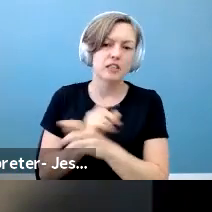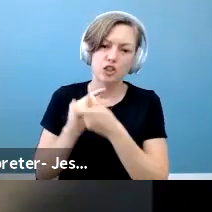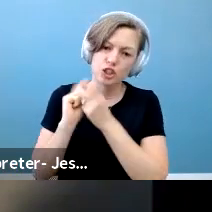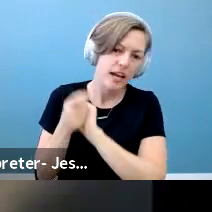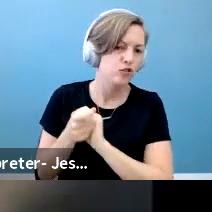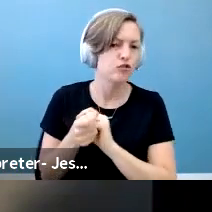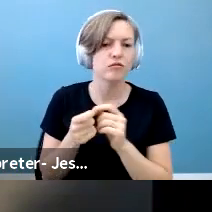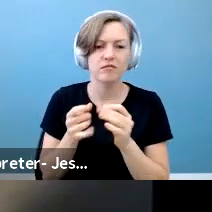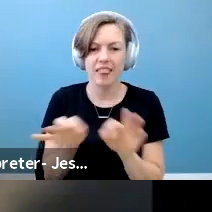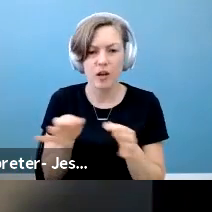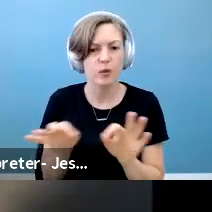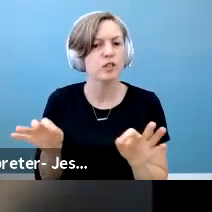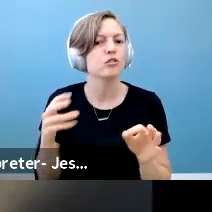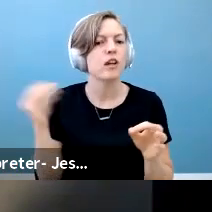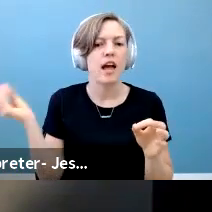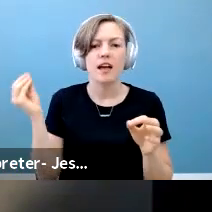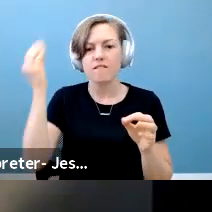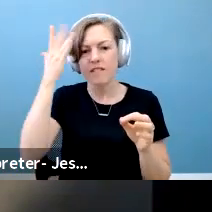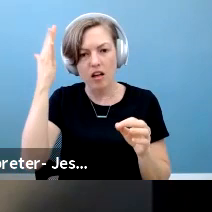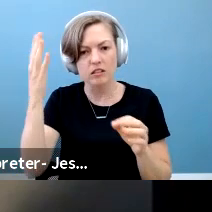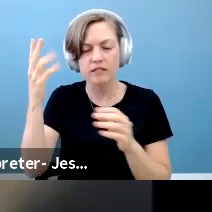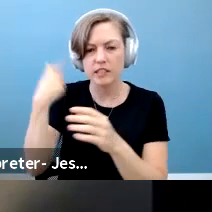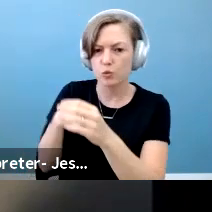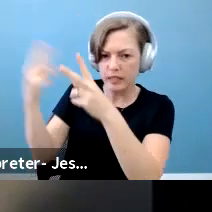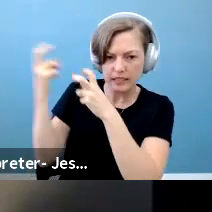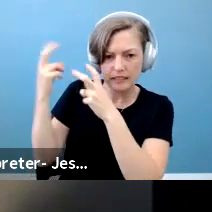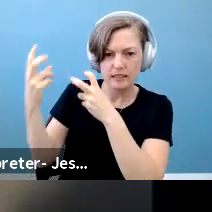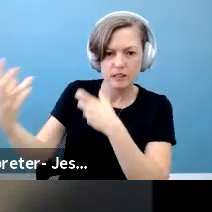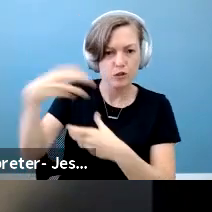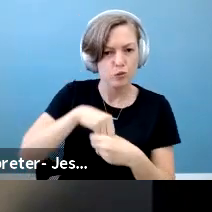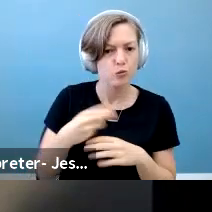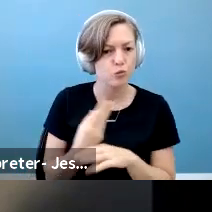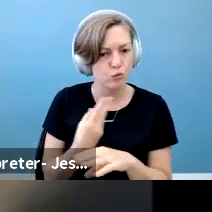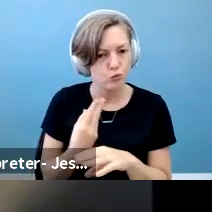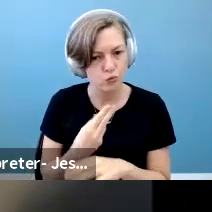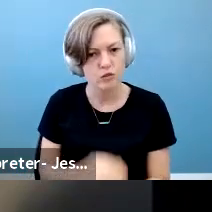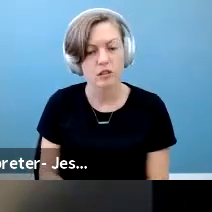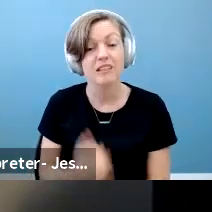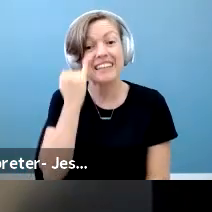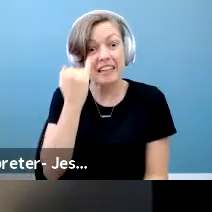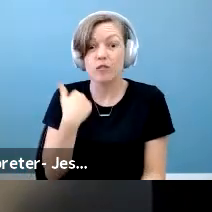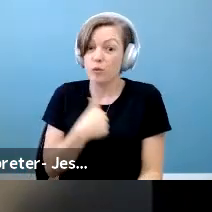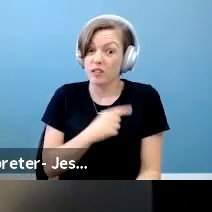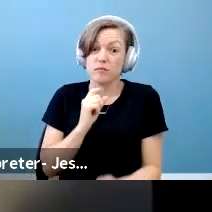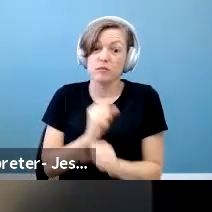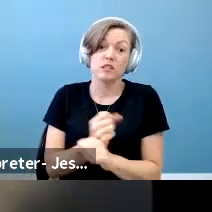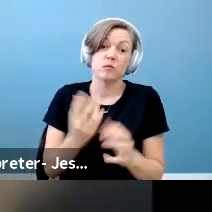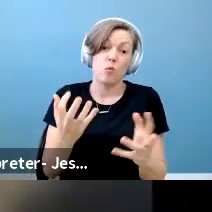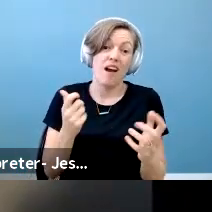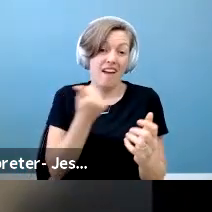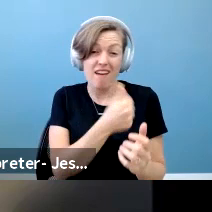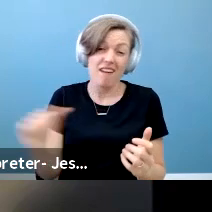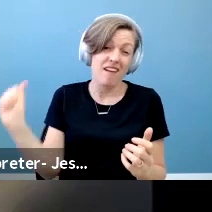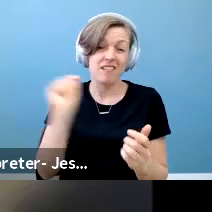and the philosophies in which we use if we're going to make any changes at